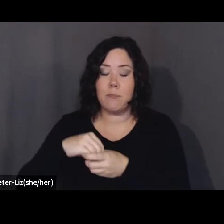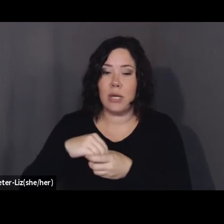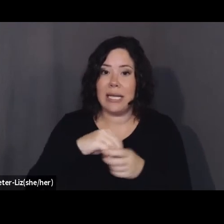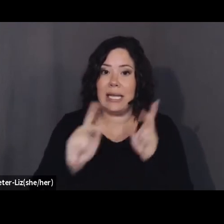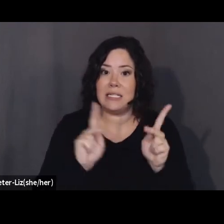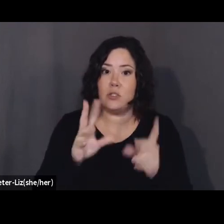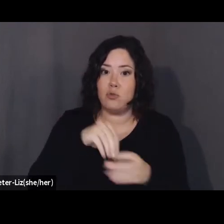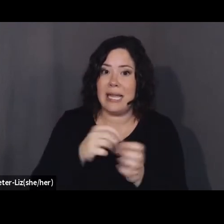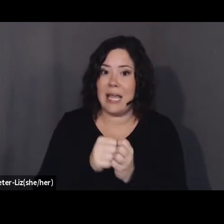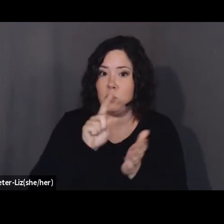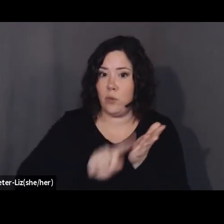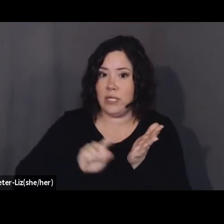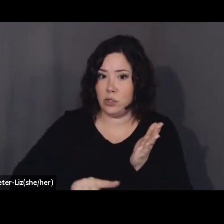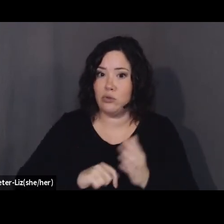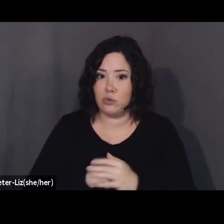research. And